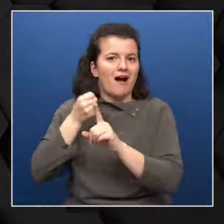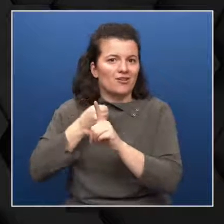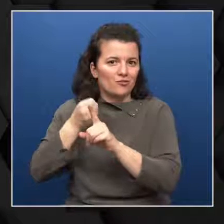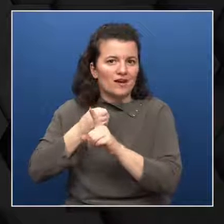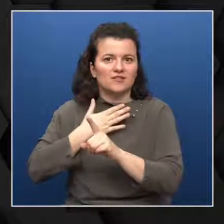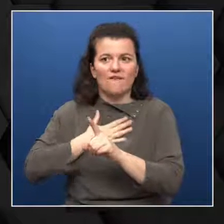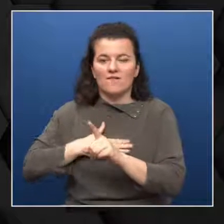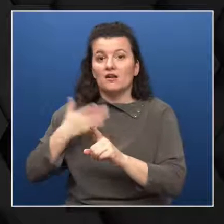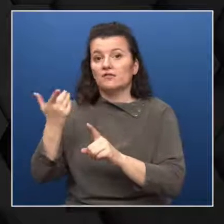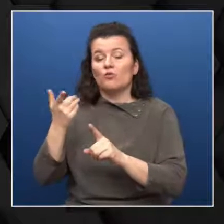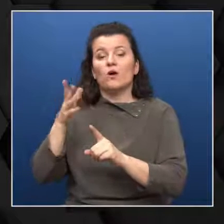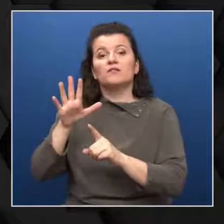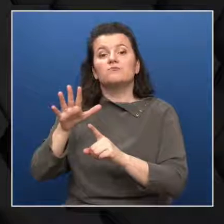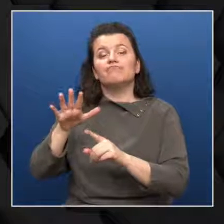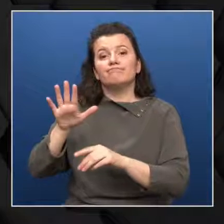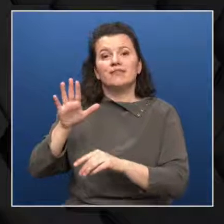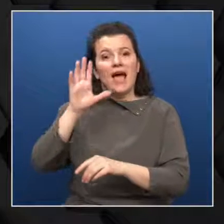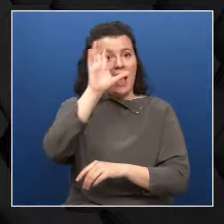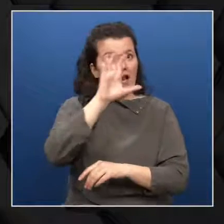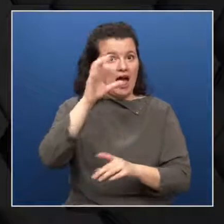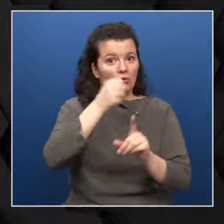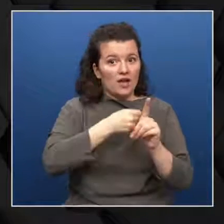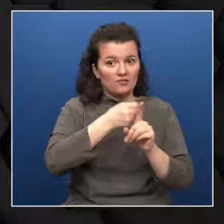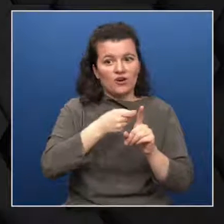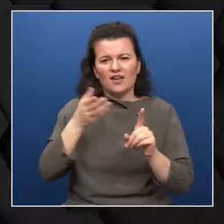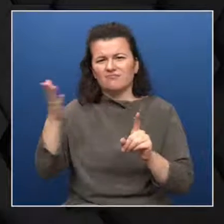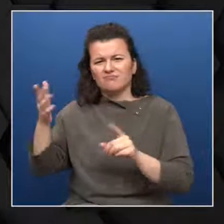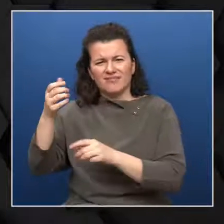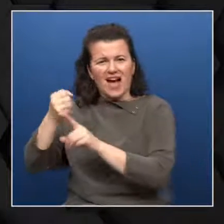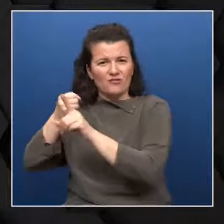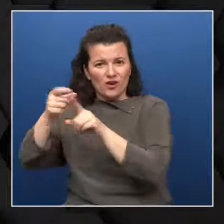cloud advocates. I have achondroplasia, dwarfism,